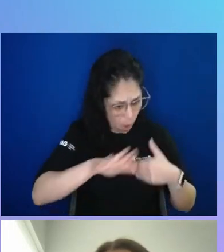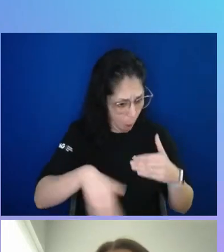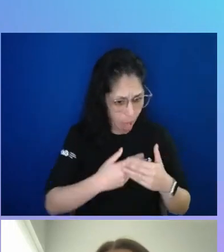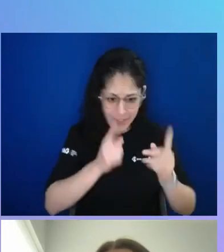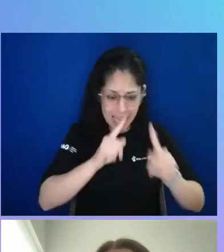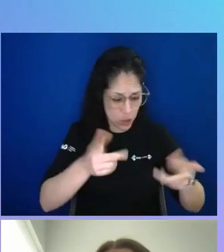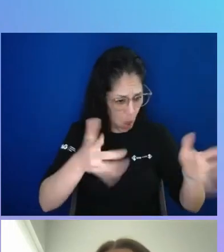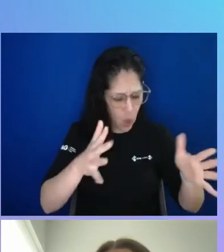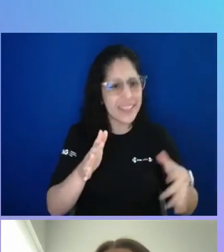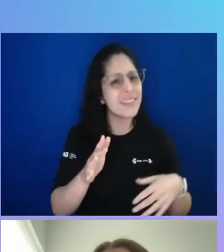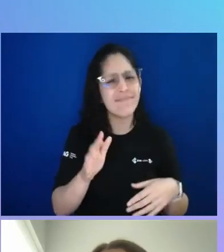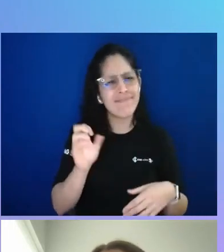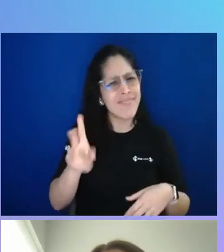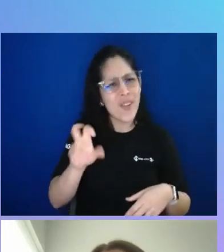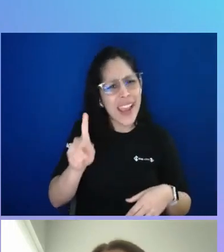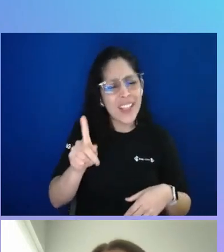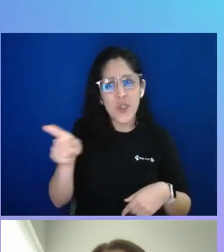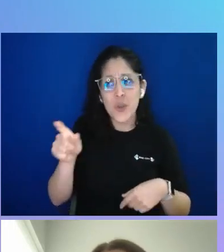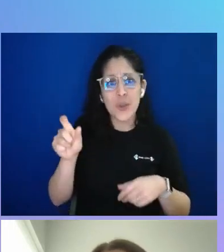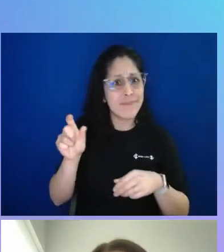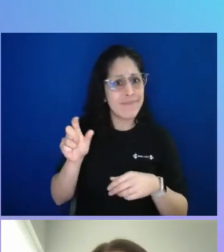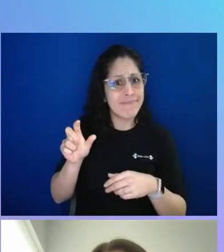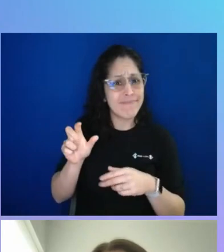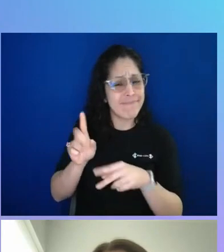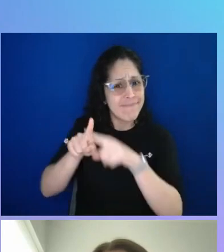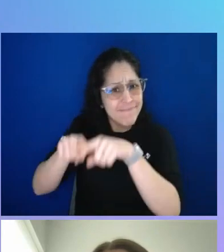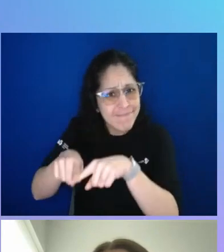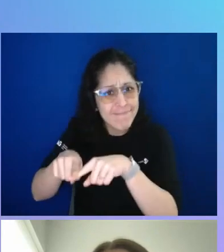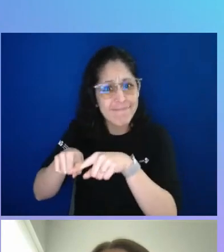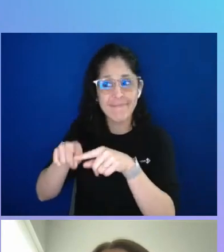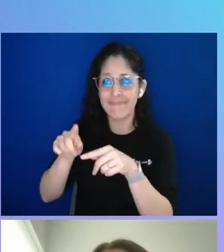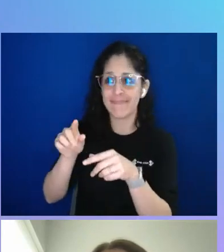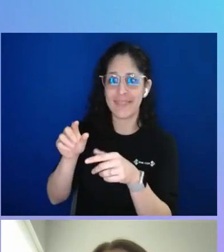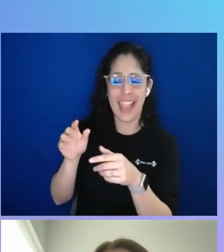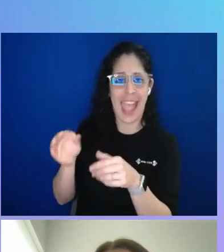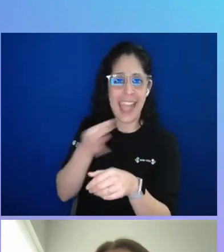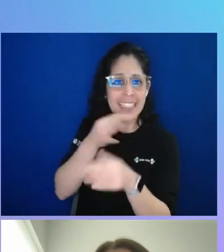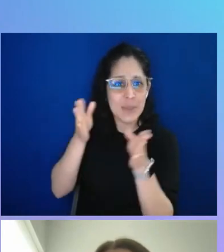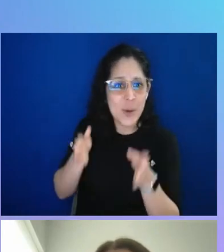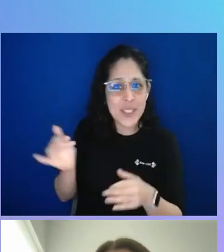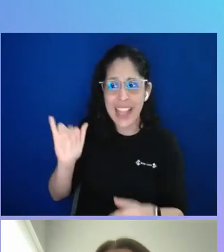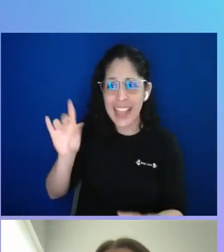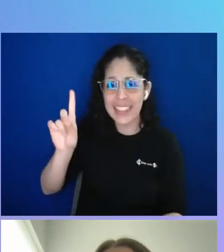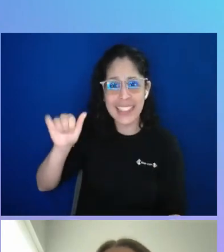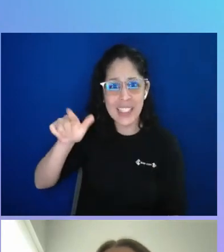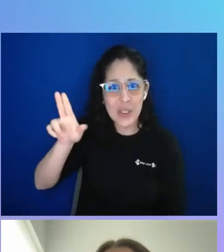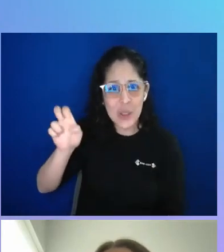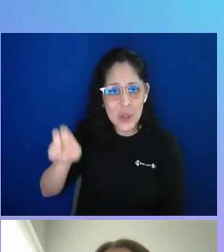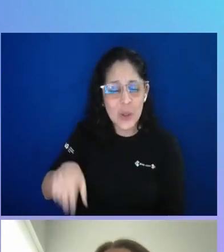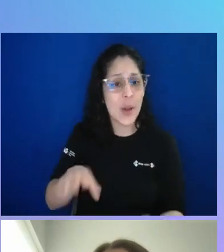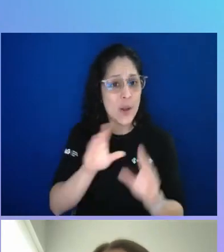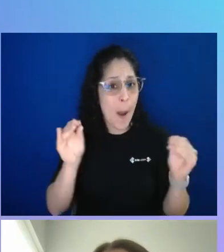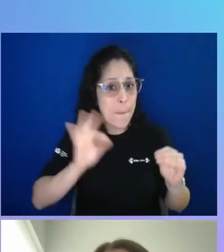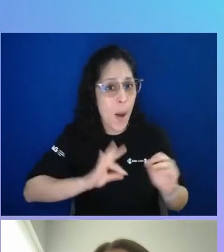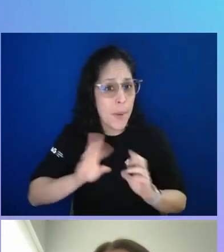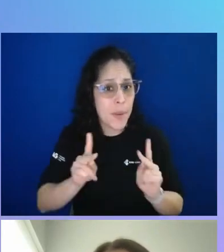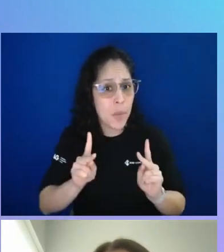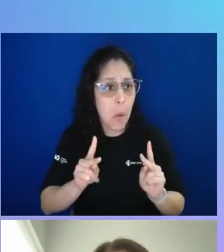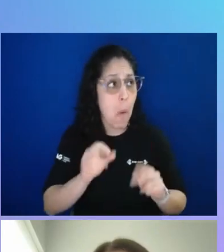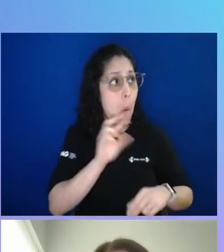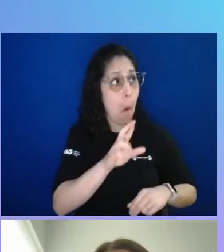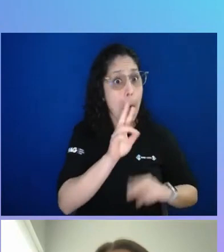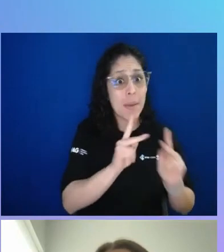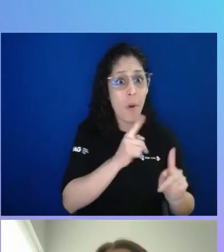on experts like DQ and nonprofit organizations for support, and also people at your own company who may have experience